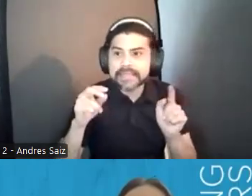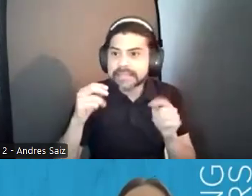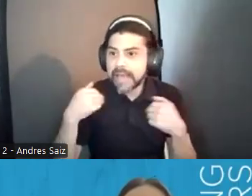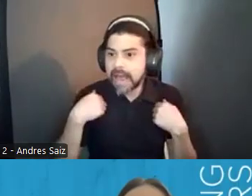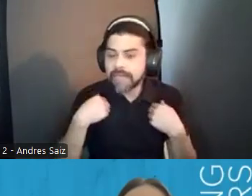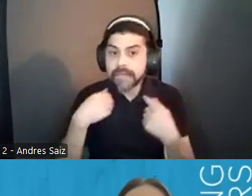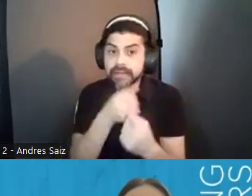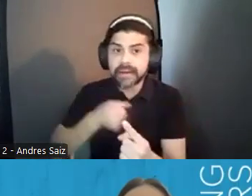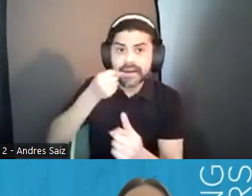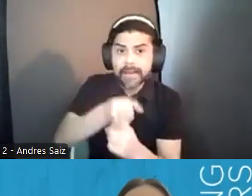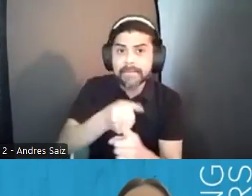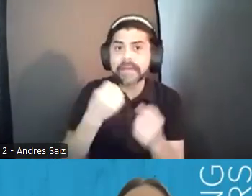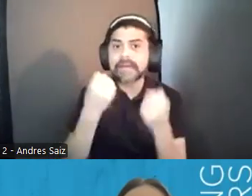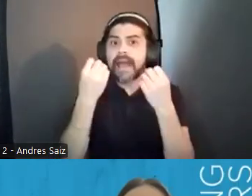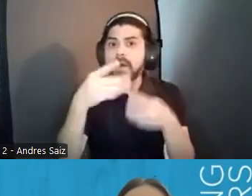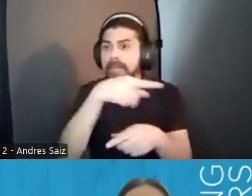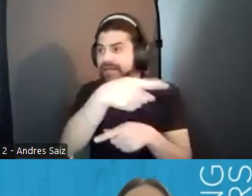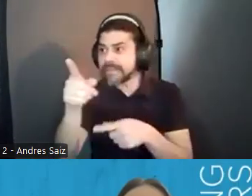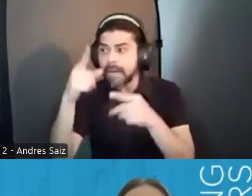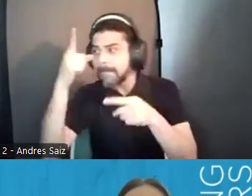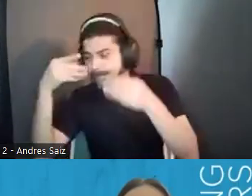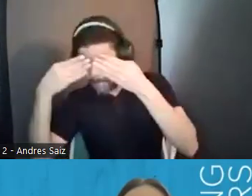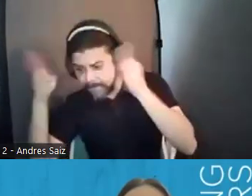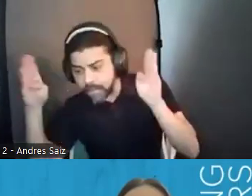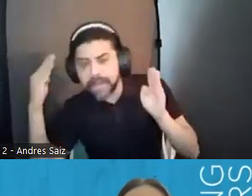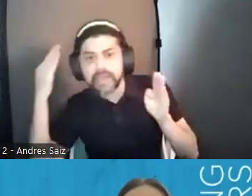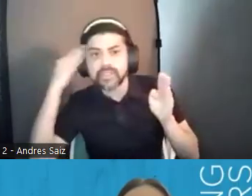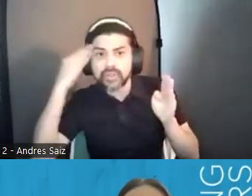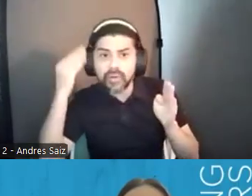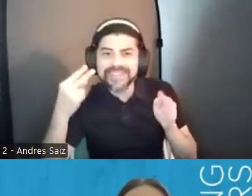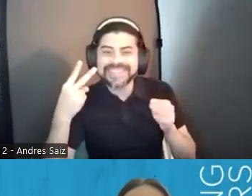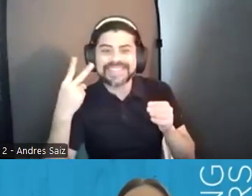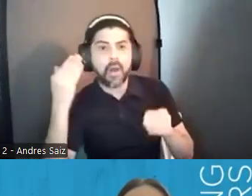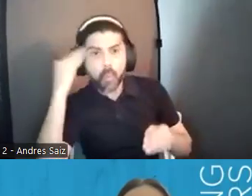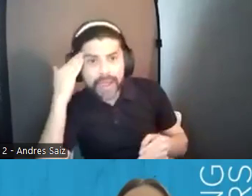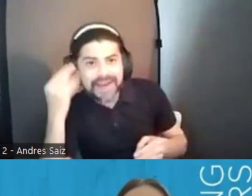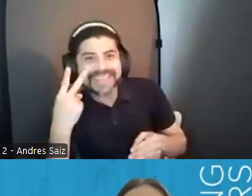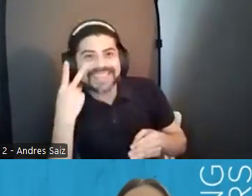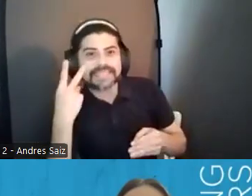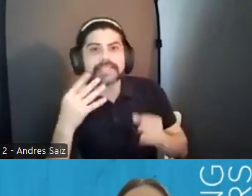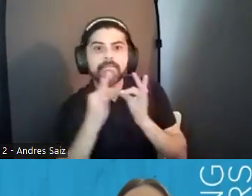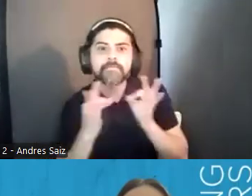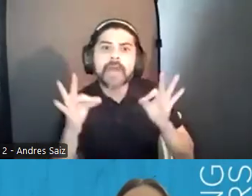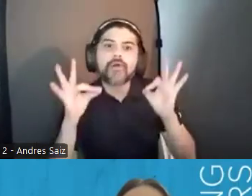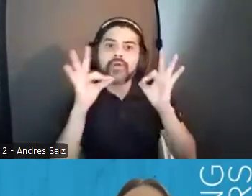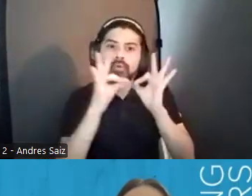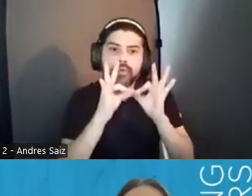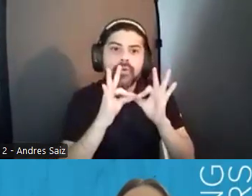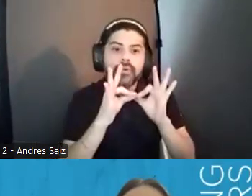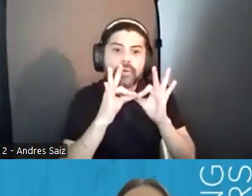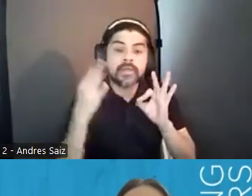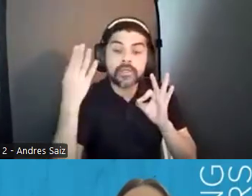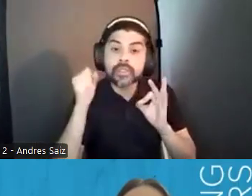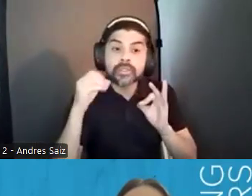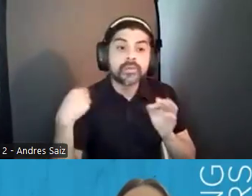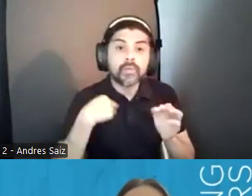how much the public knows about this, is aware about this, and sees the value of it, so that we can depend ultimately on the